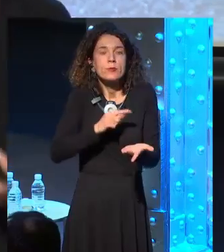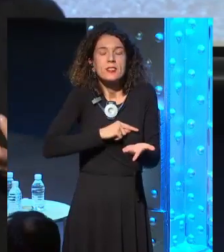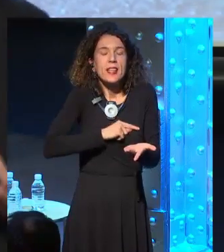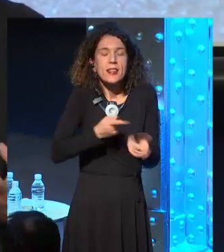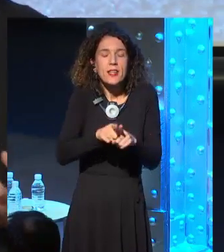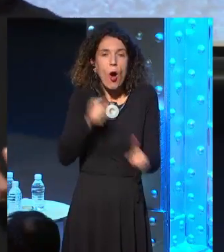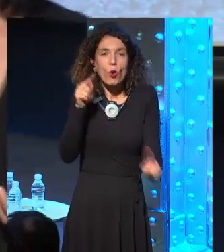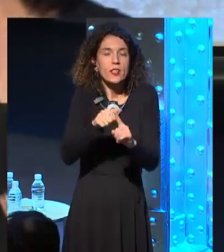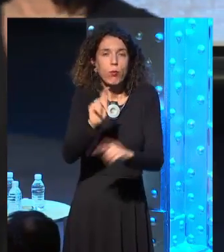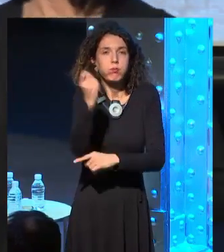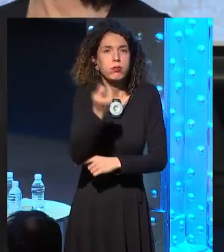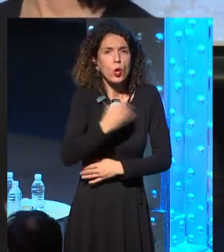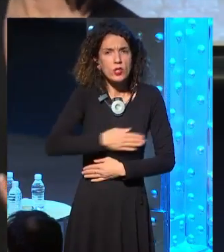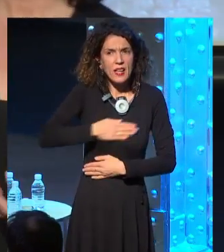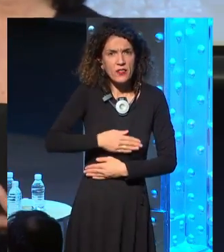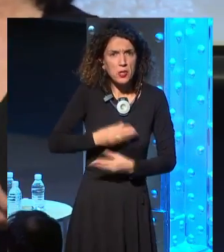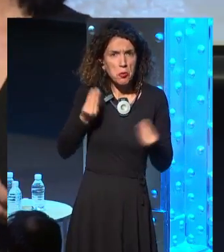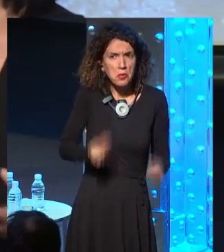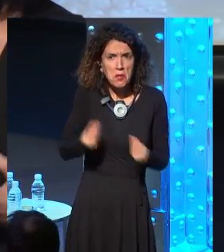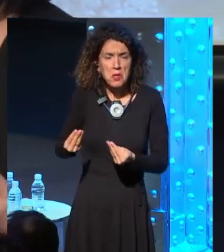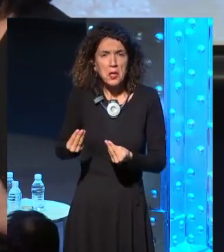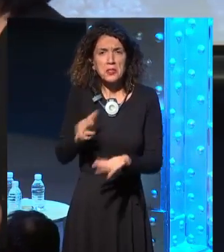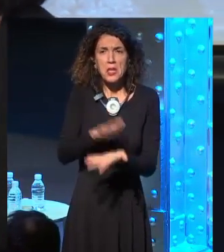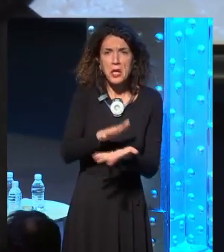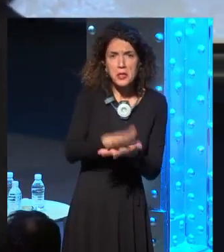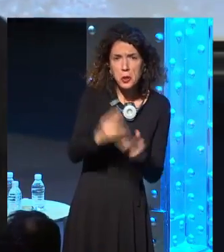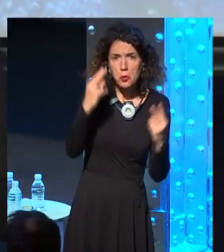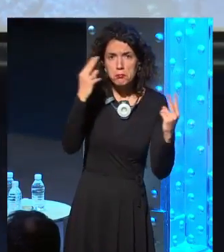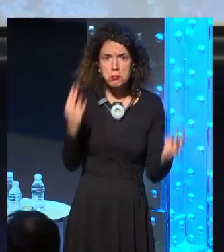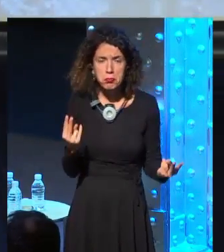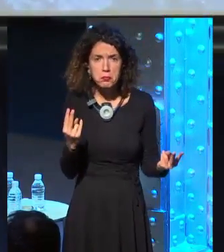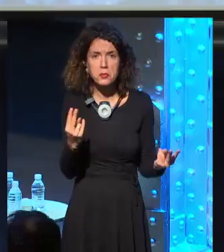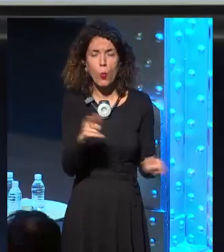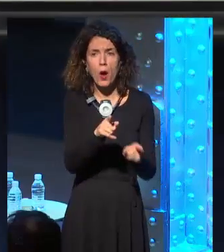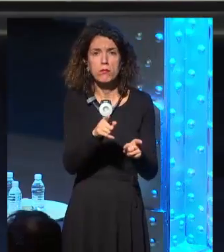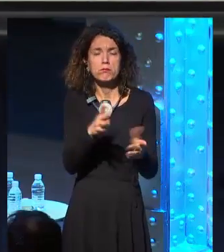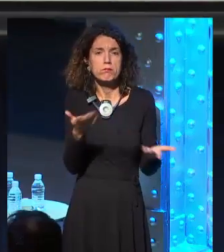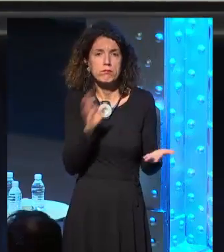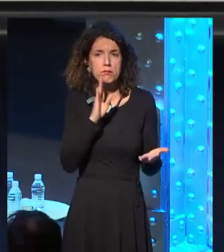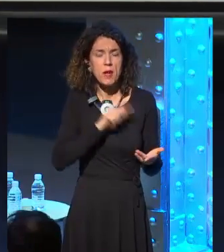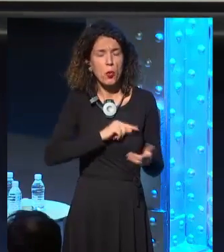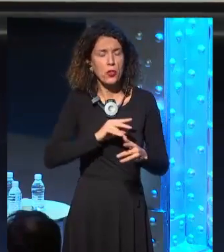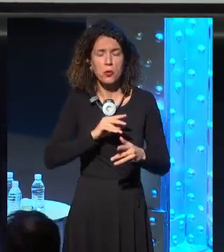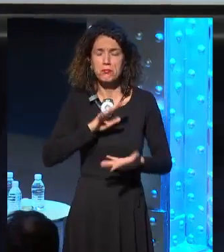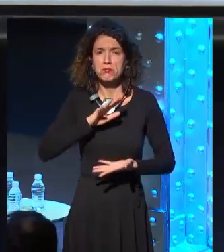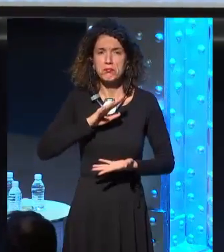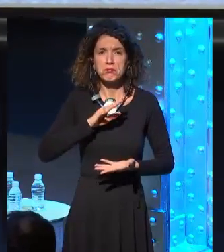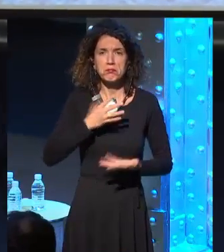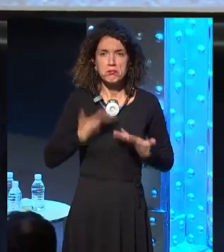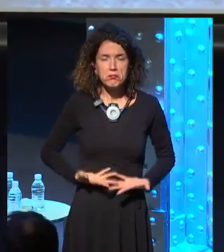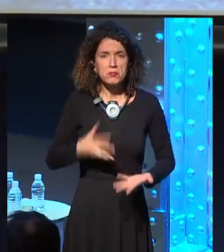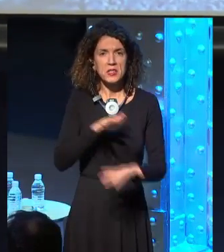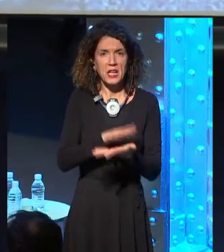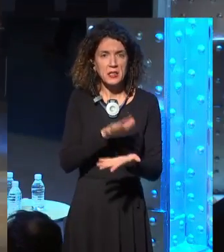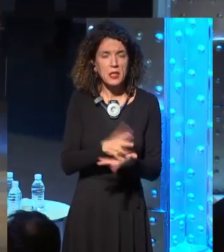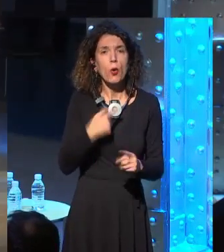you're sort of resting in that space or that emotion, and about well-moving, progressing towards